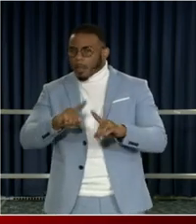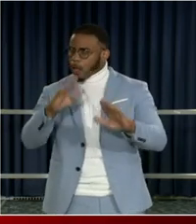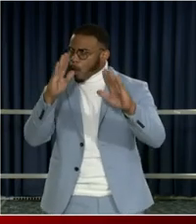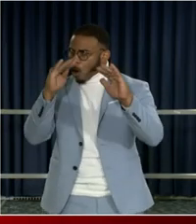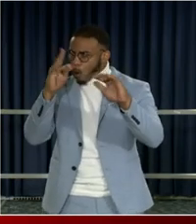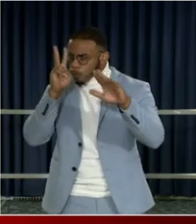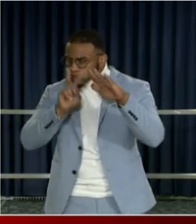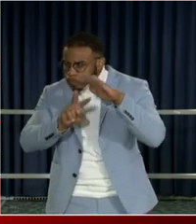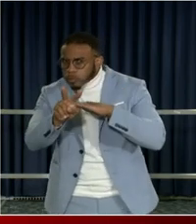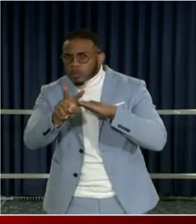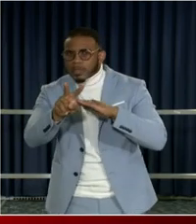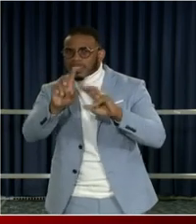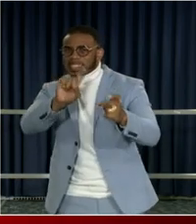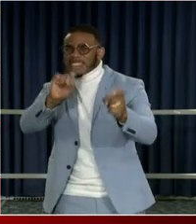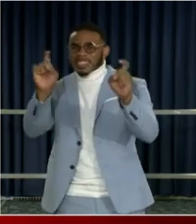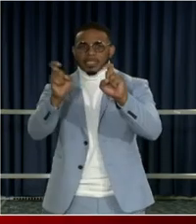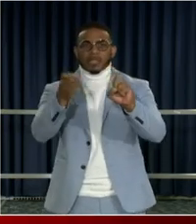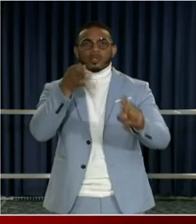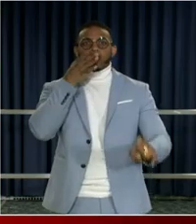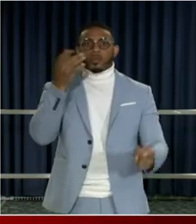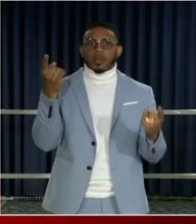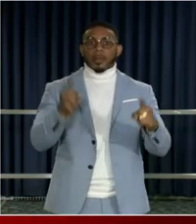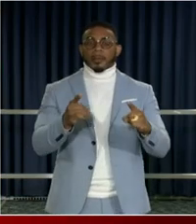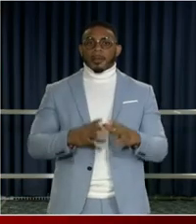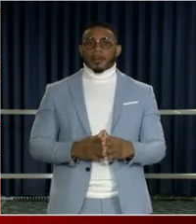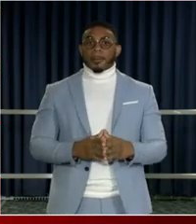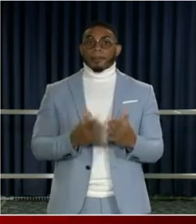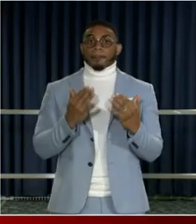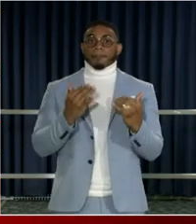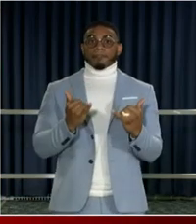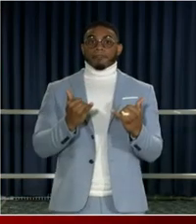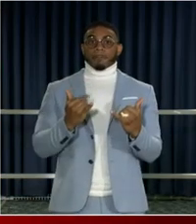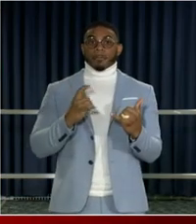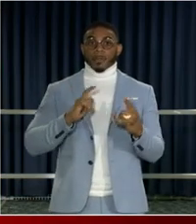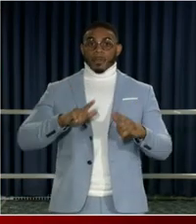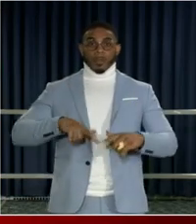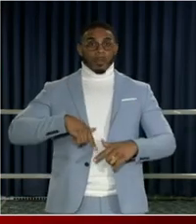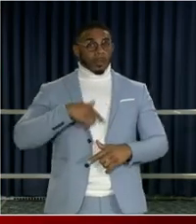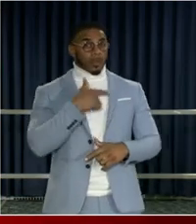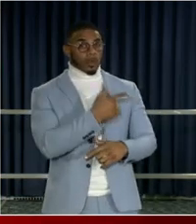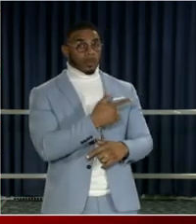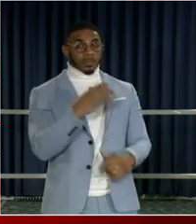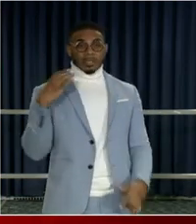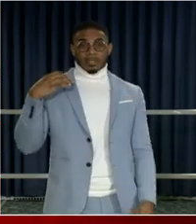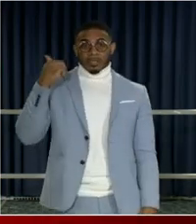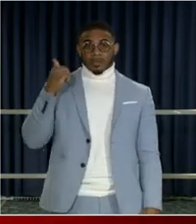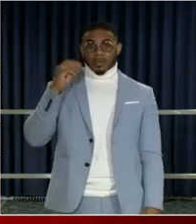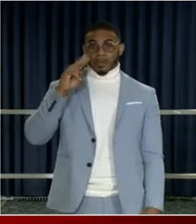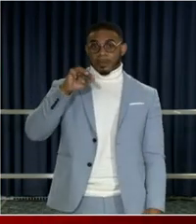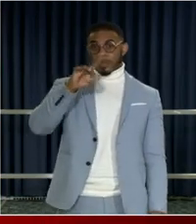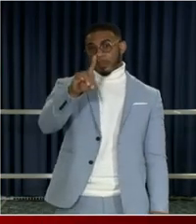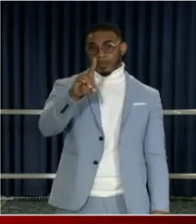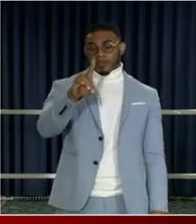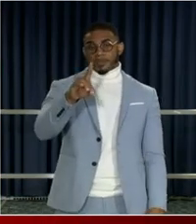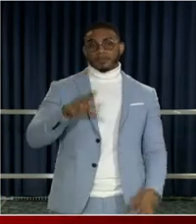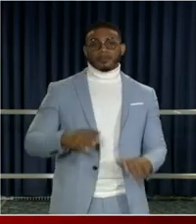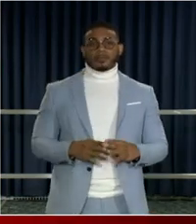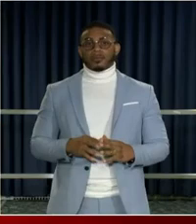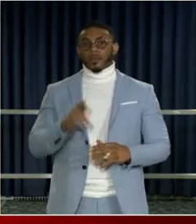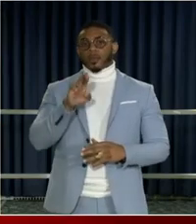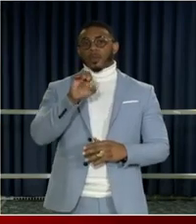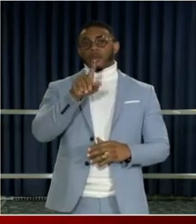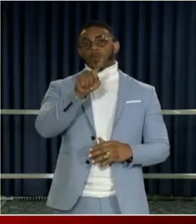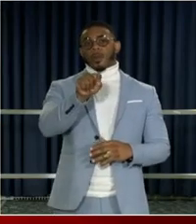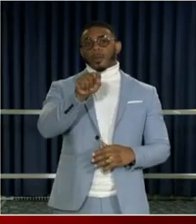hope and change coming. With that, I want to turn to the Chief of the Metropolitan Police Department,